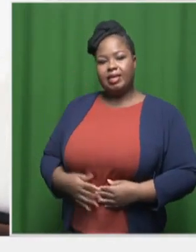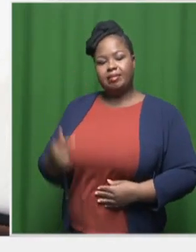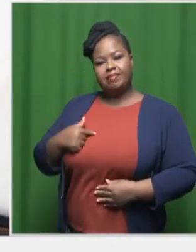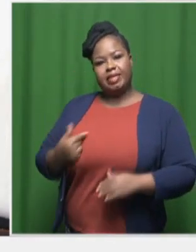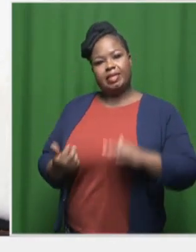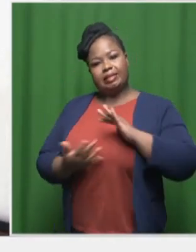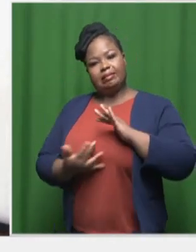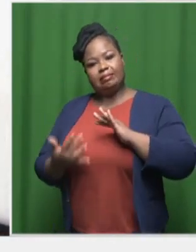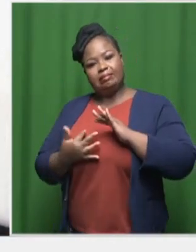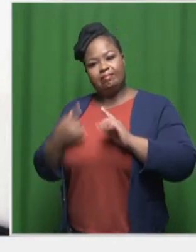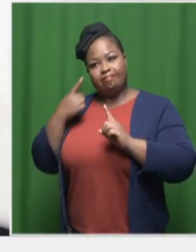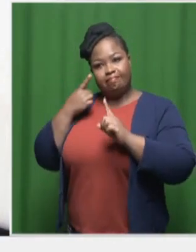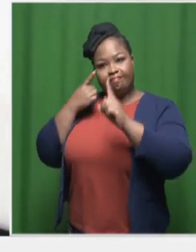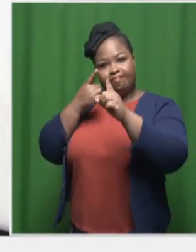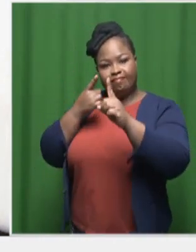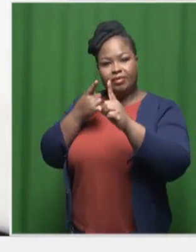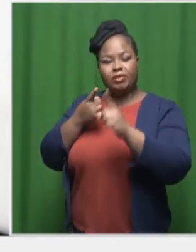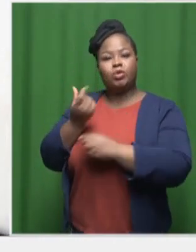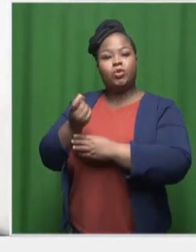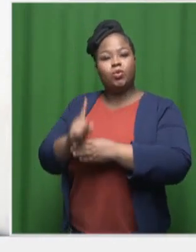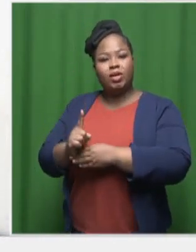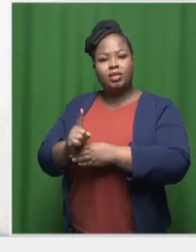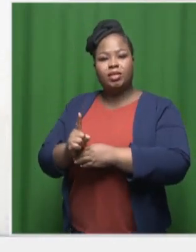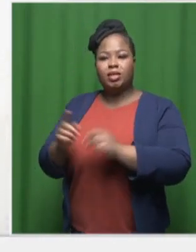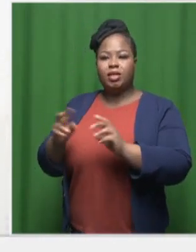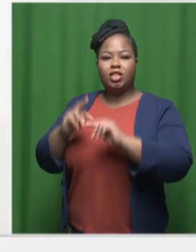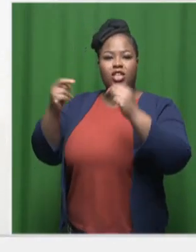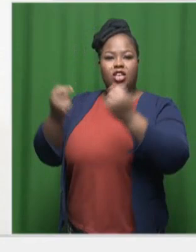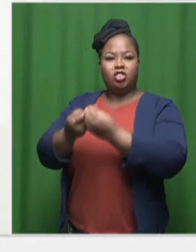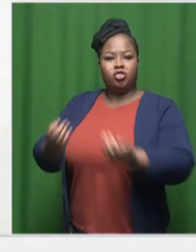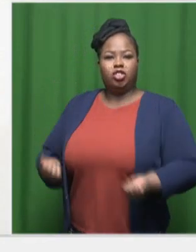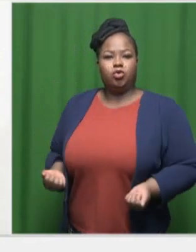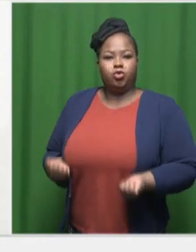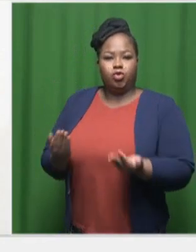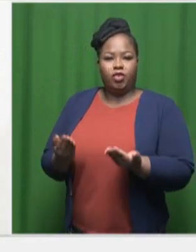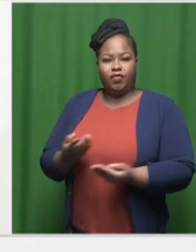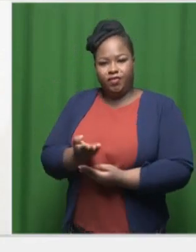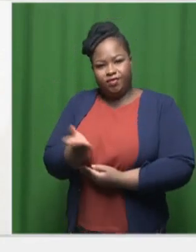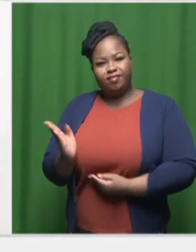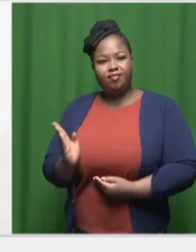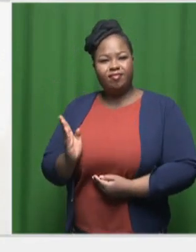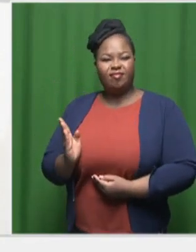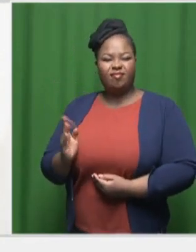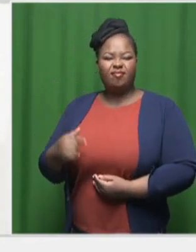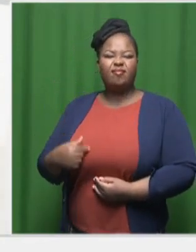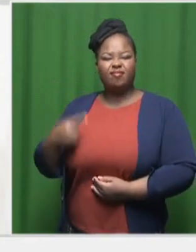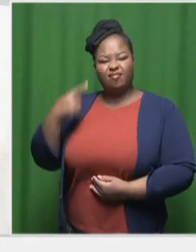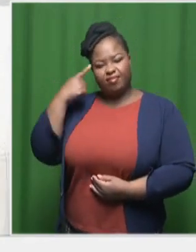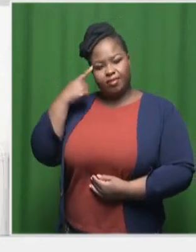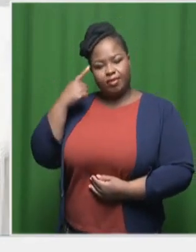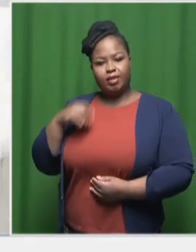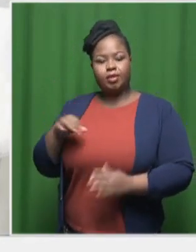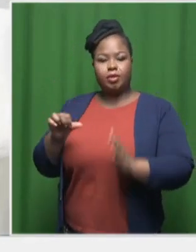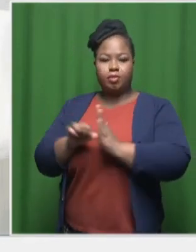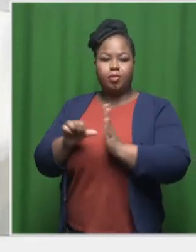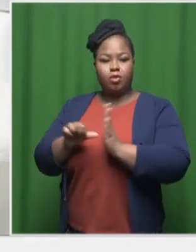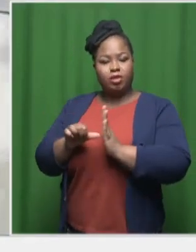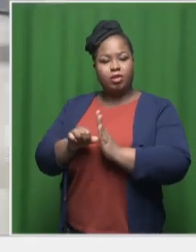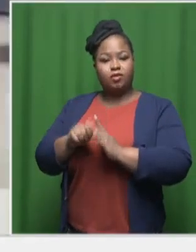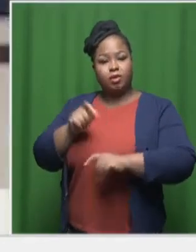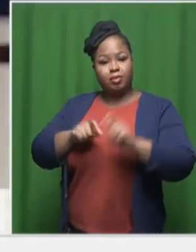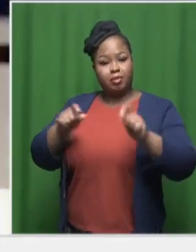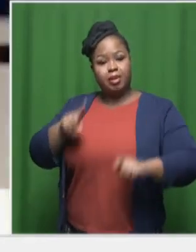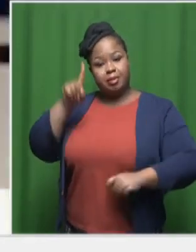by the need to serve the nation. I think it's important for people to lend a helping